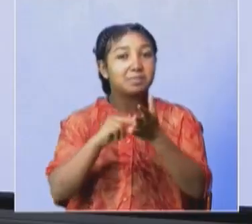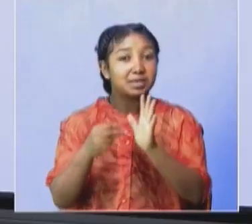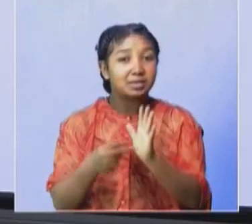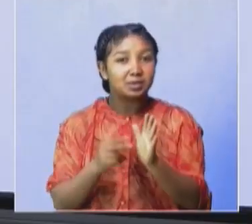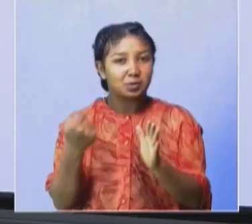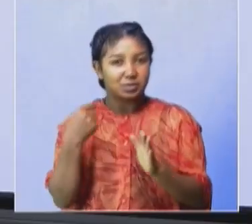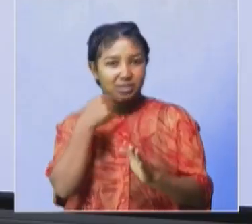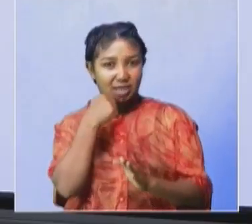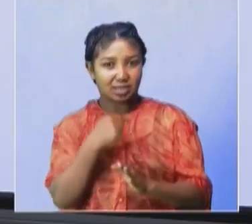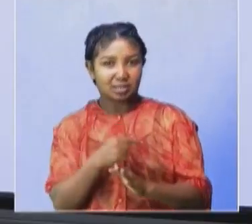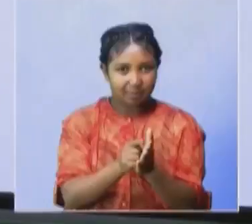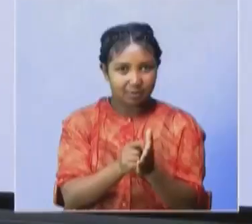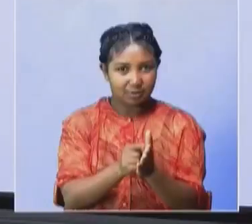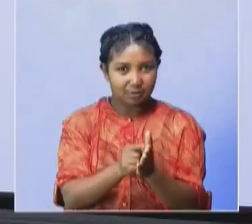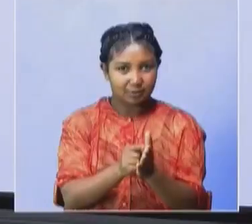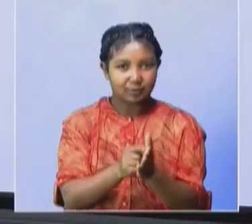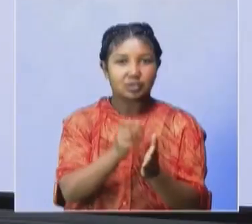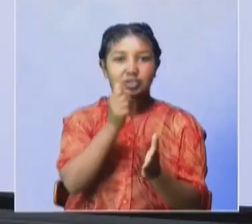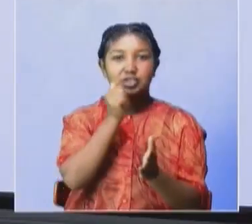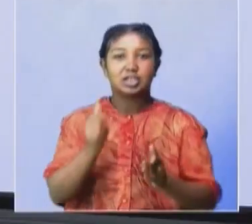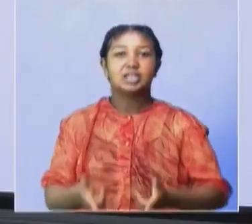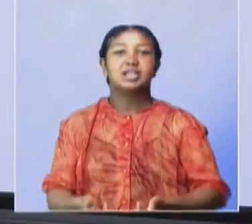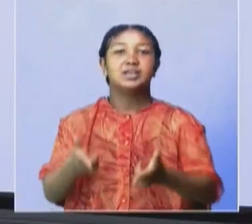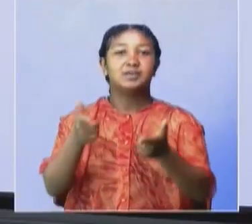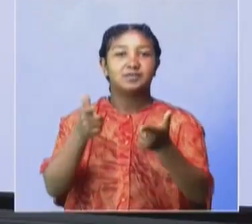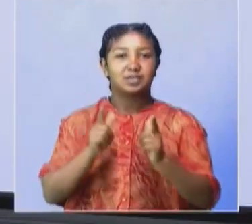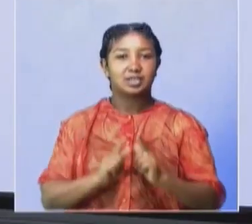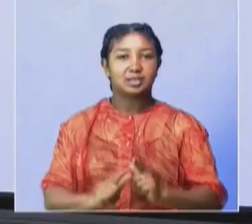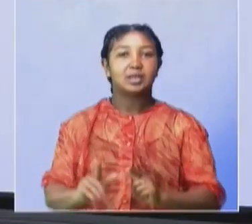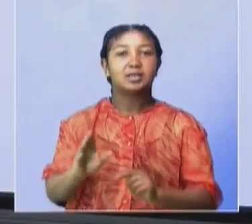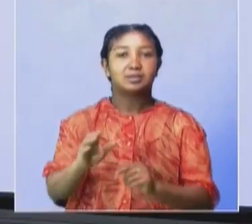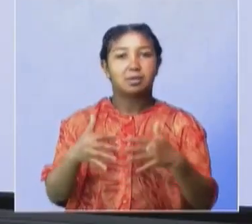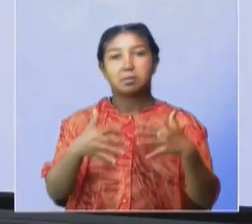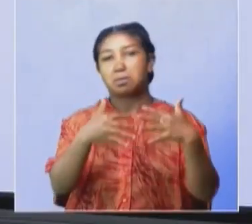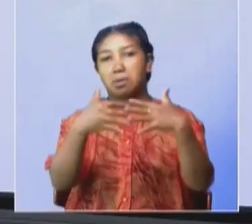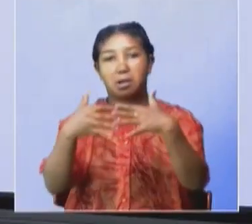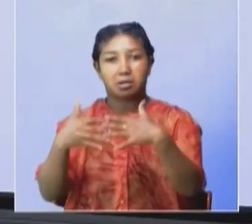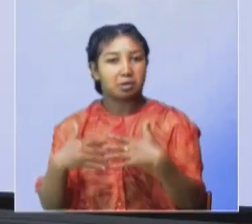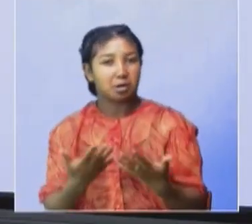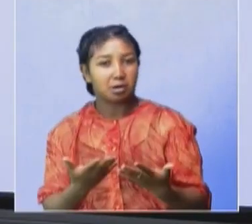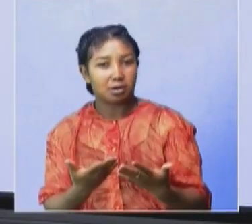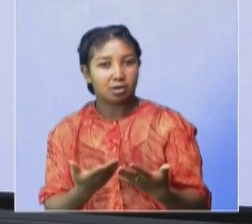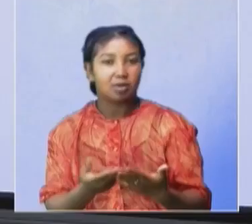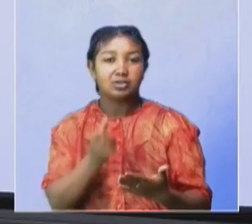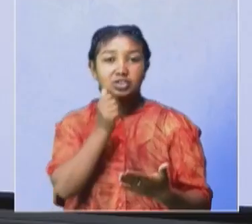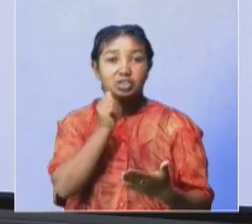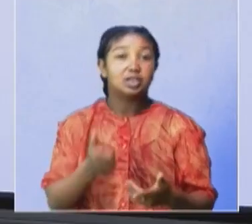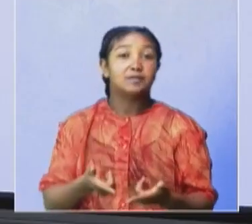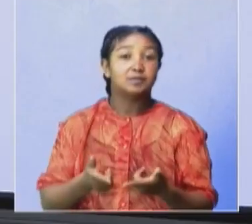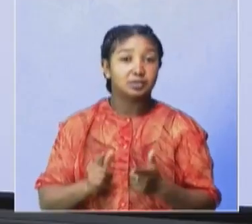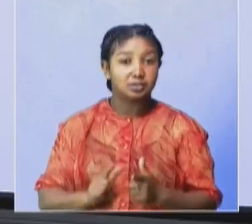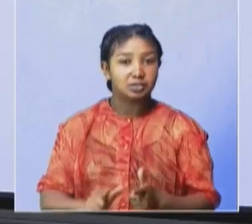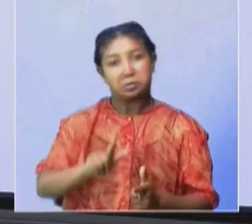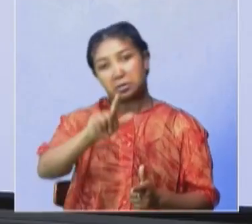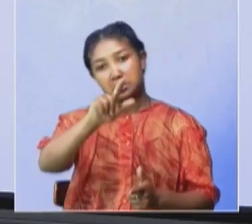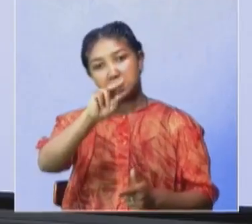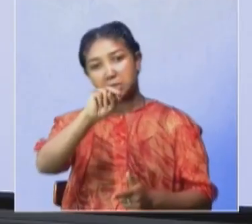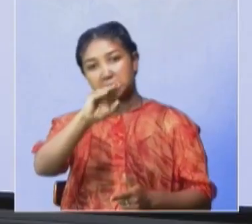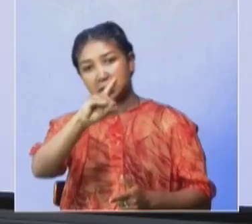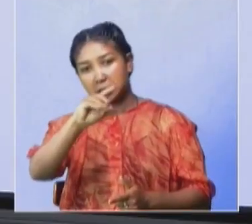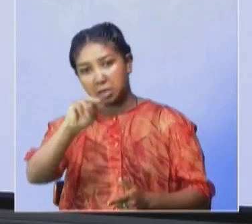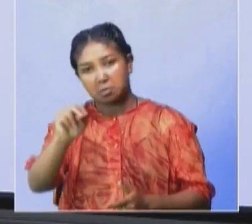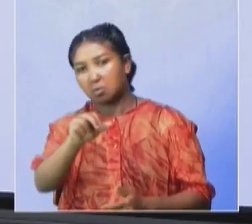we said like she lives in London. She lives in London. That's